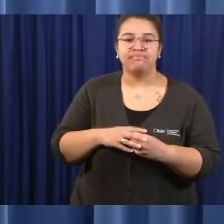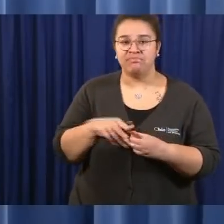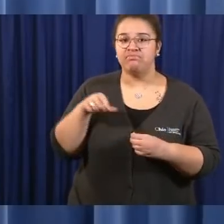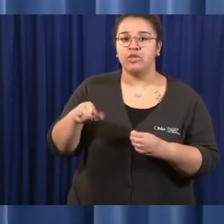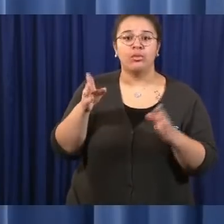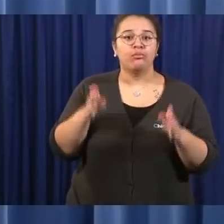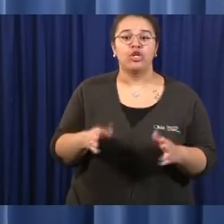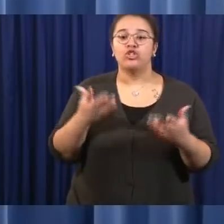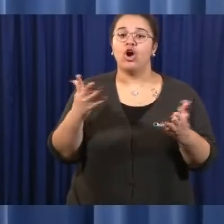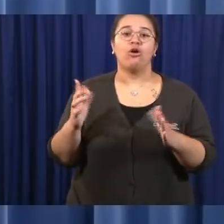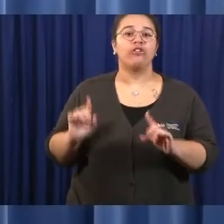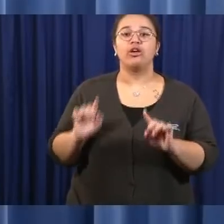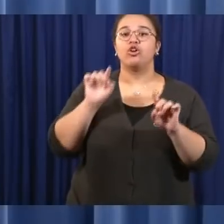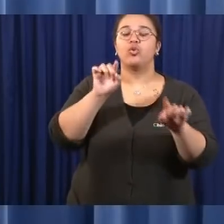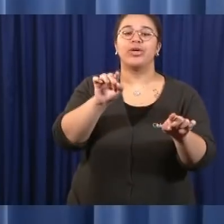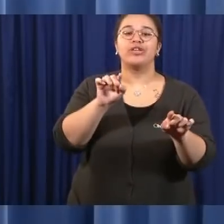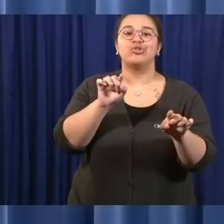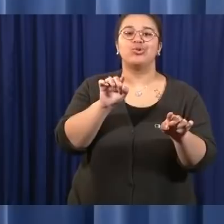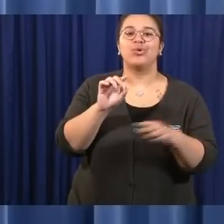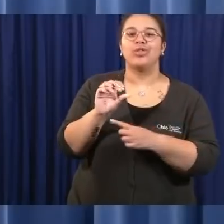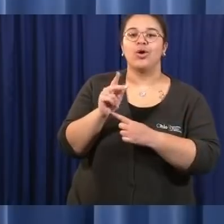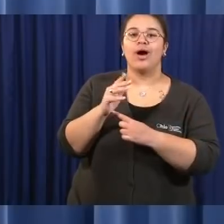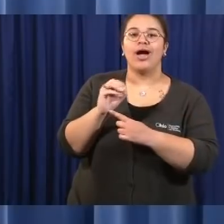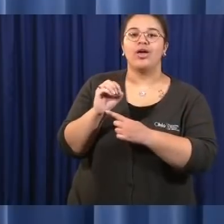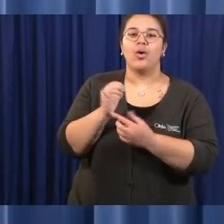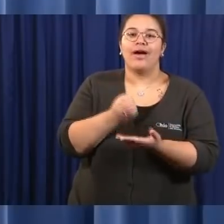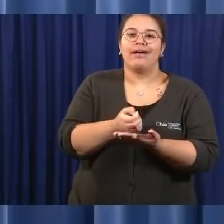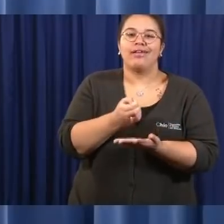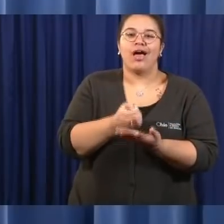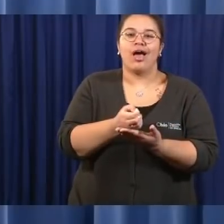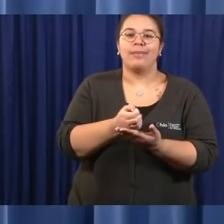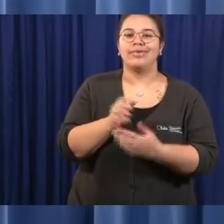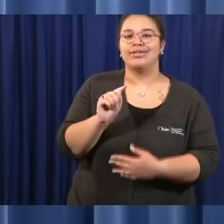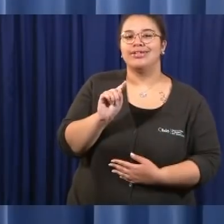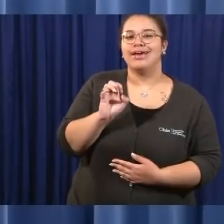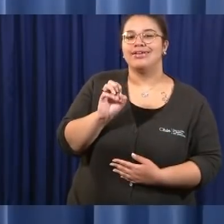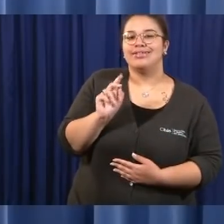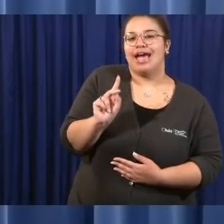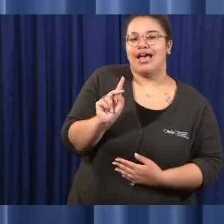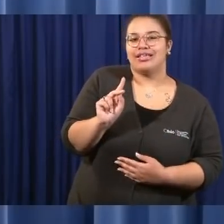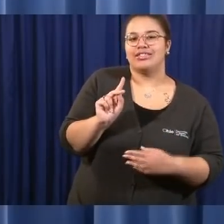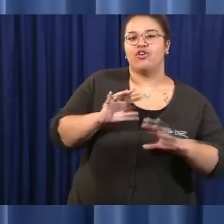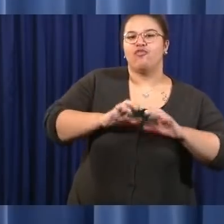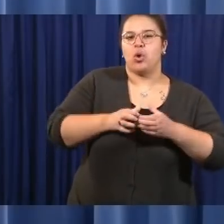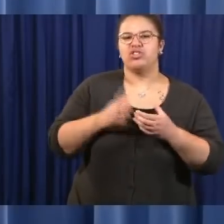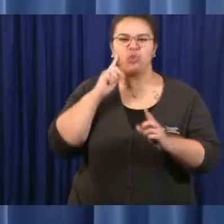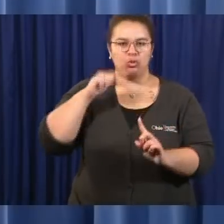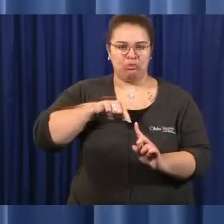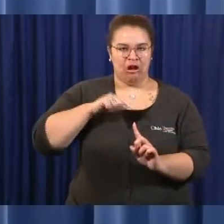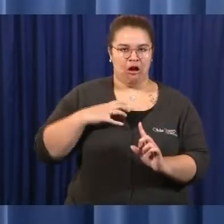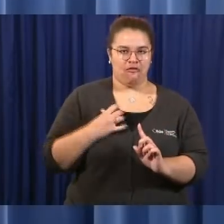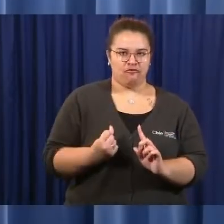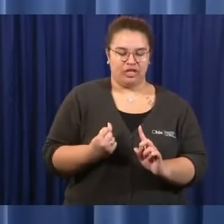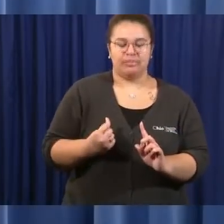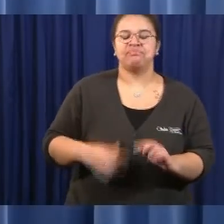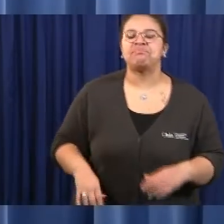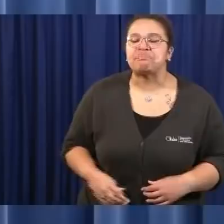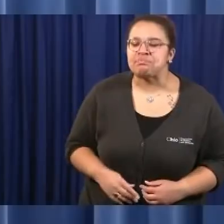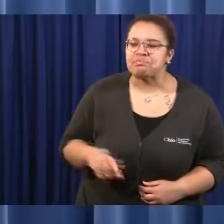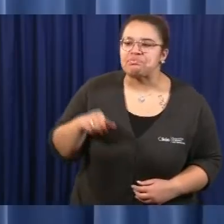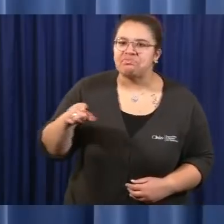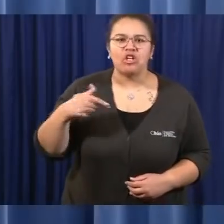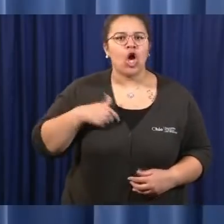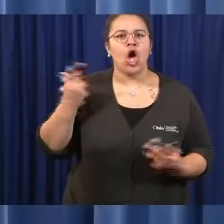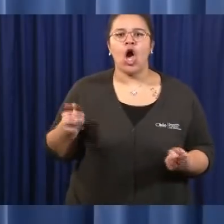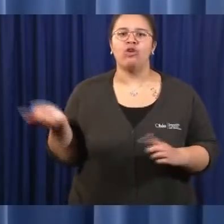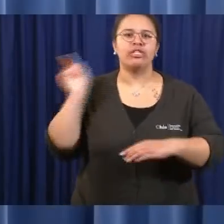of the Ohio Economic Recovery Task Force and is just looking for any type of word on if you've had talks about